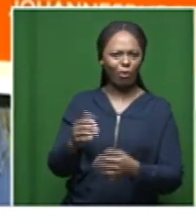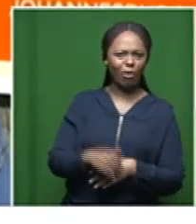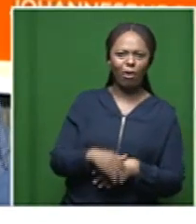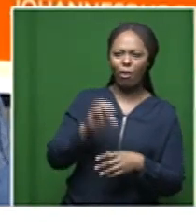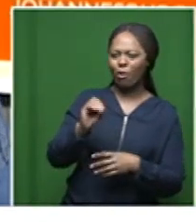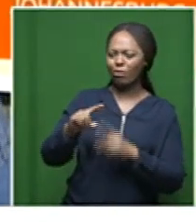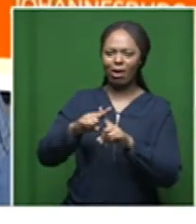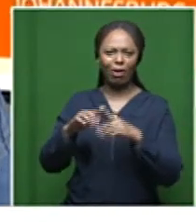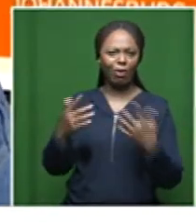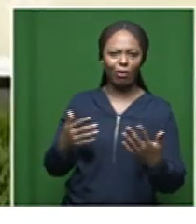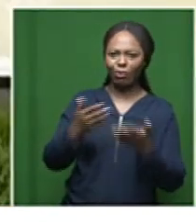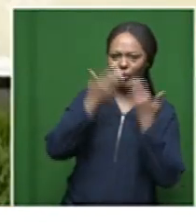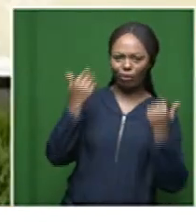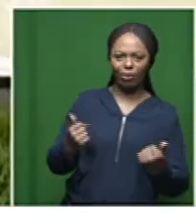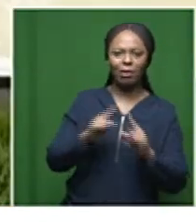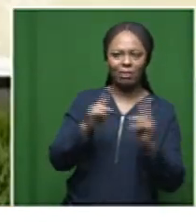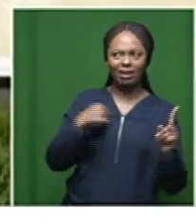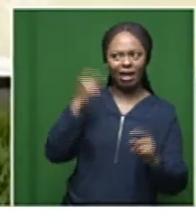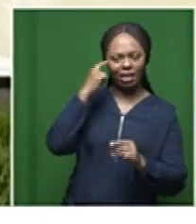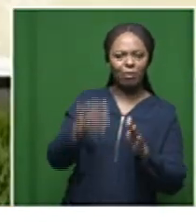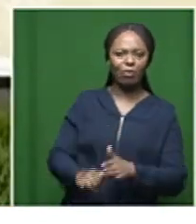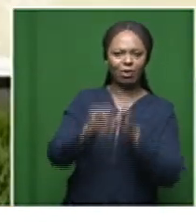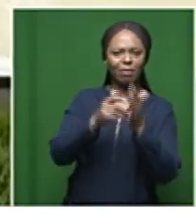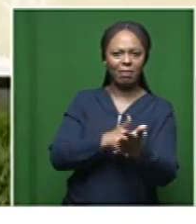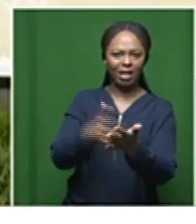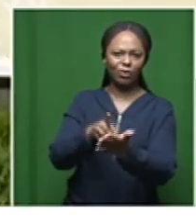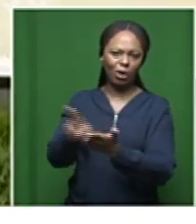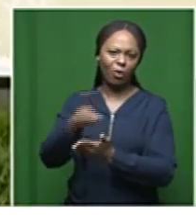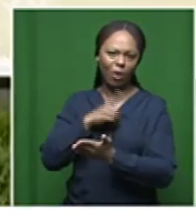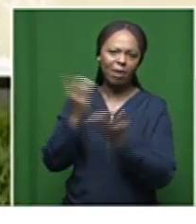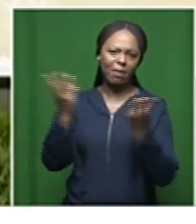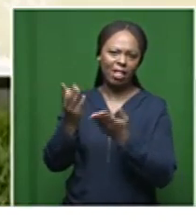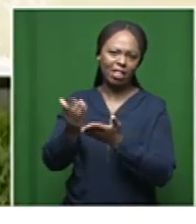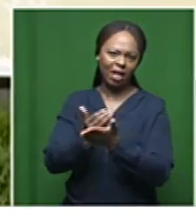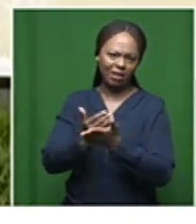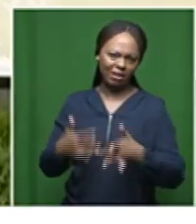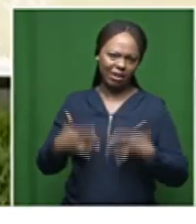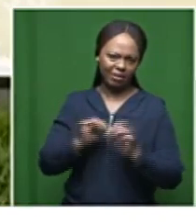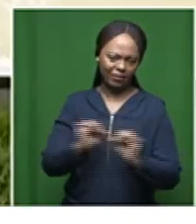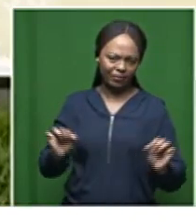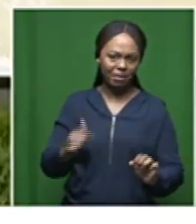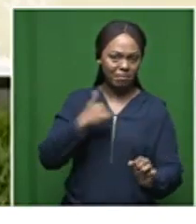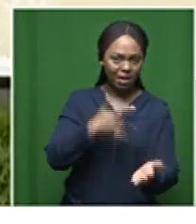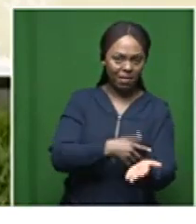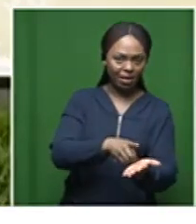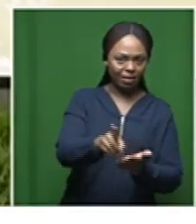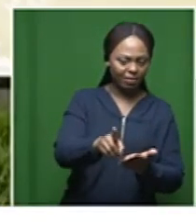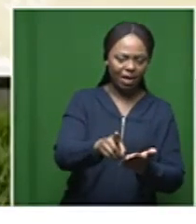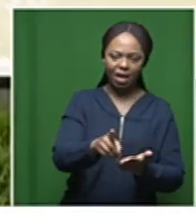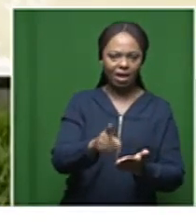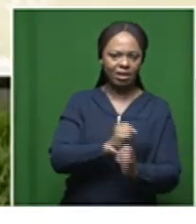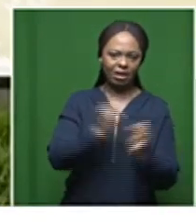saves other people's lives. I've never donated blood before. I don't know even my blood type, what it